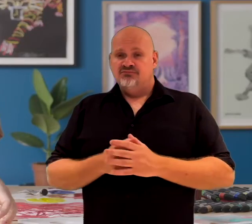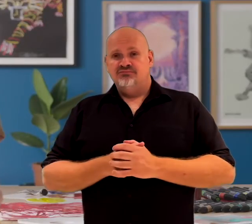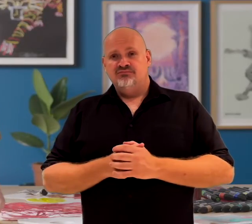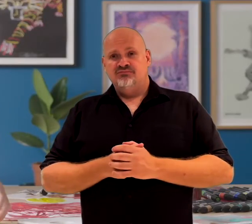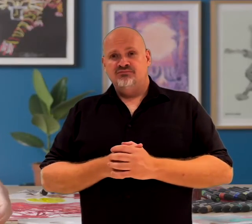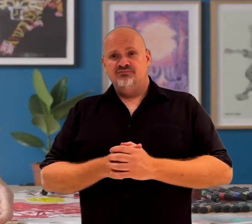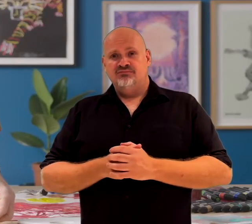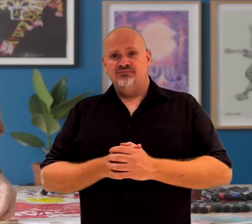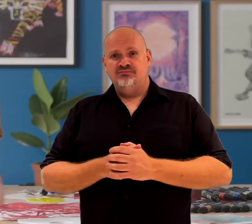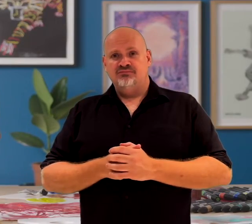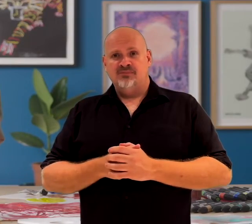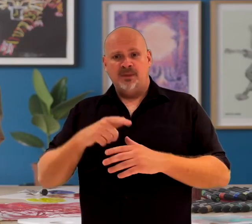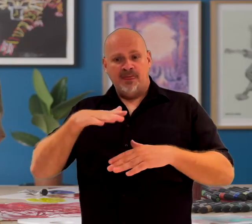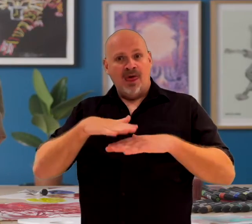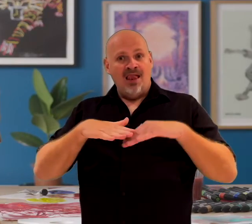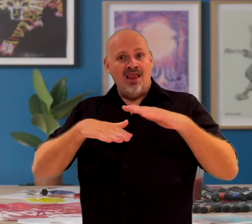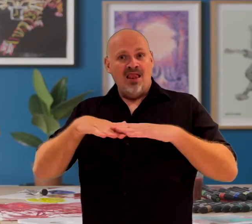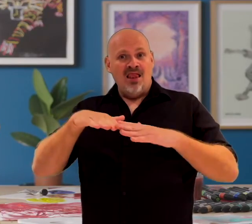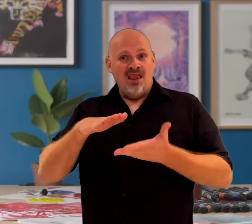And what I like about